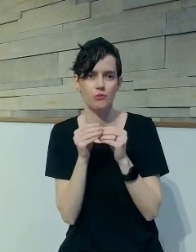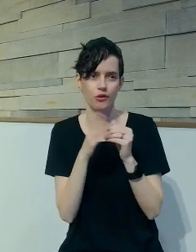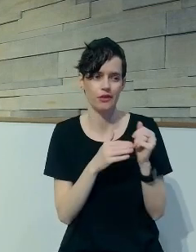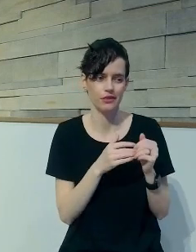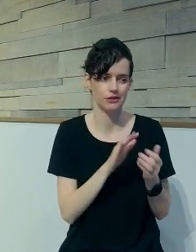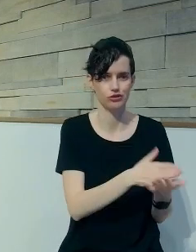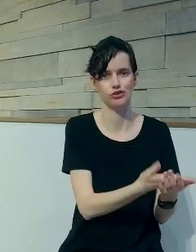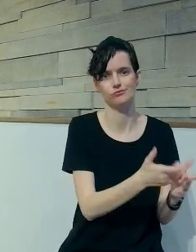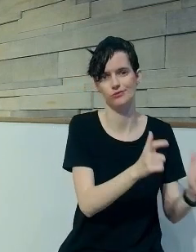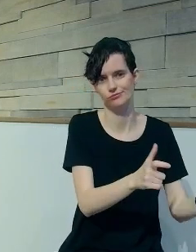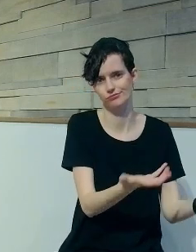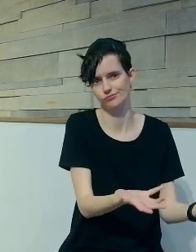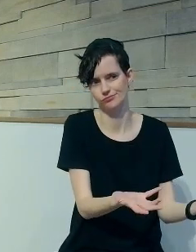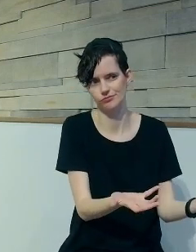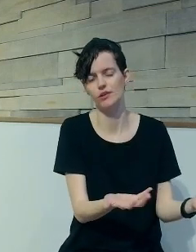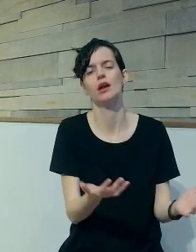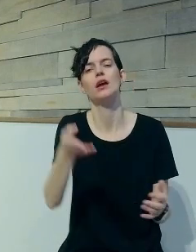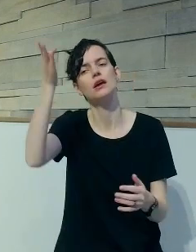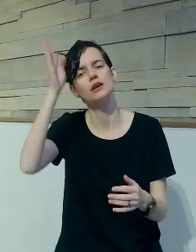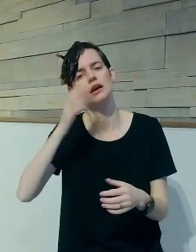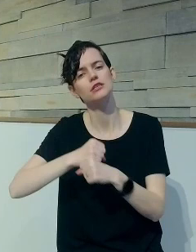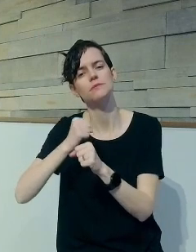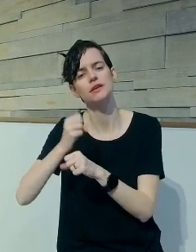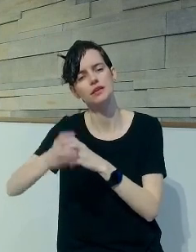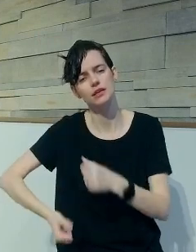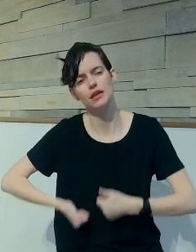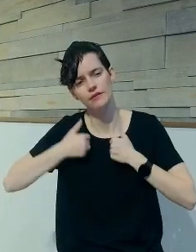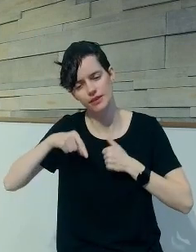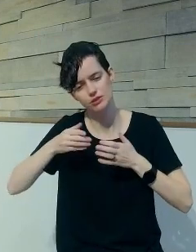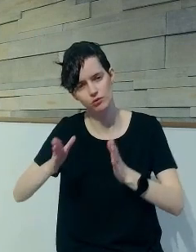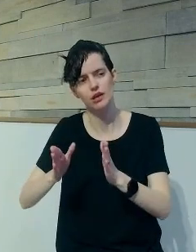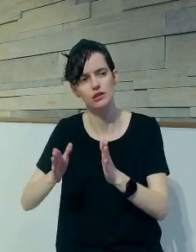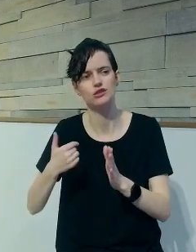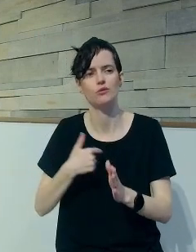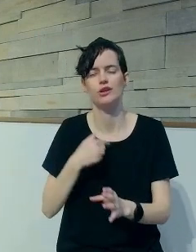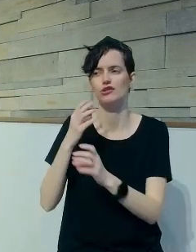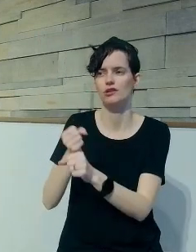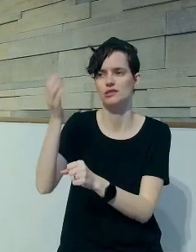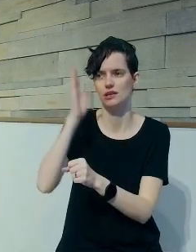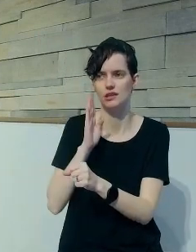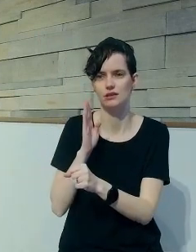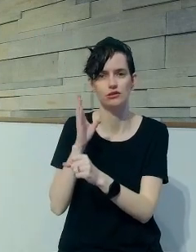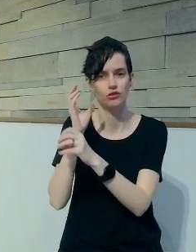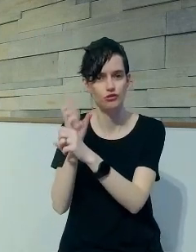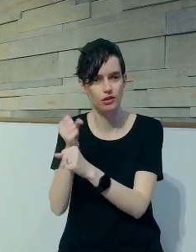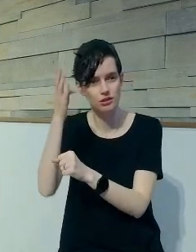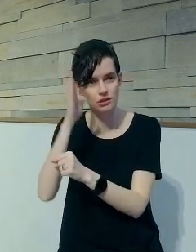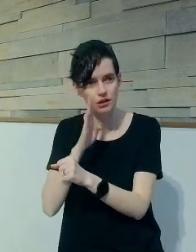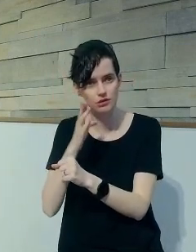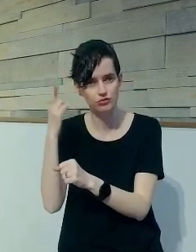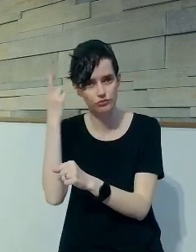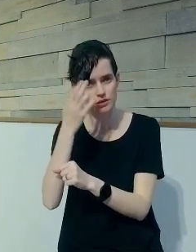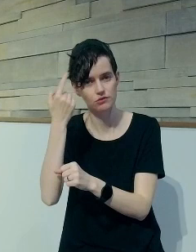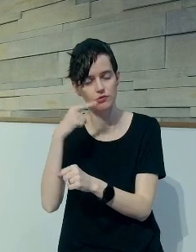frying pans. And God has created this life this way. And so we trust God. We trust God's reason